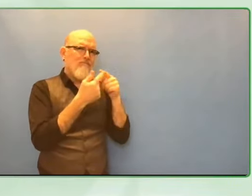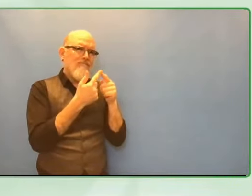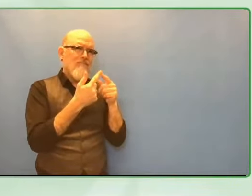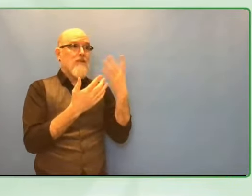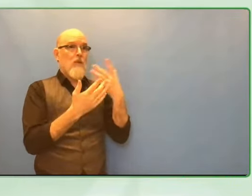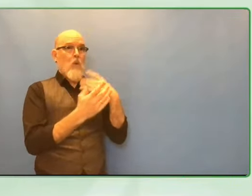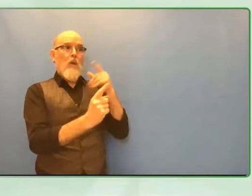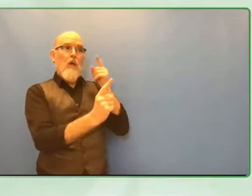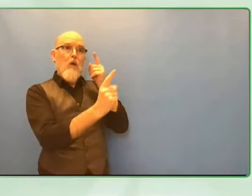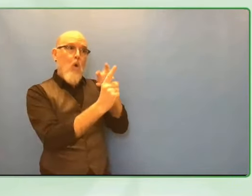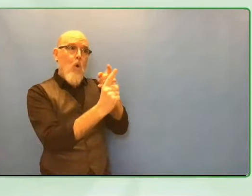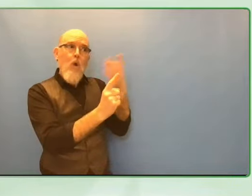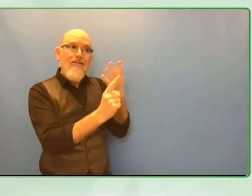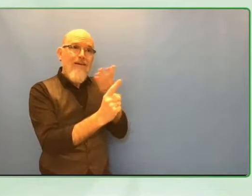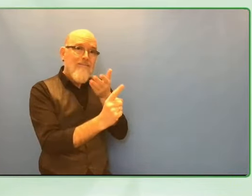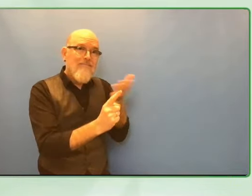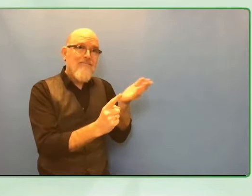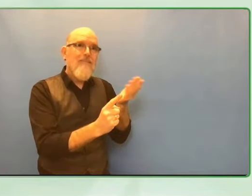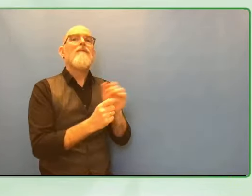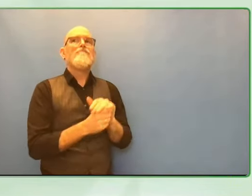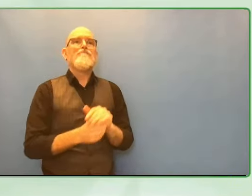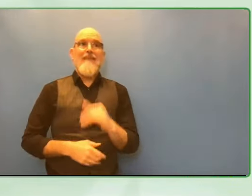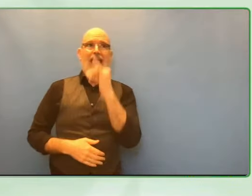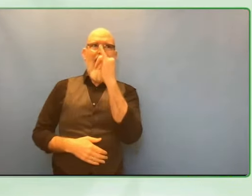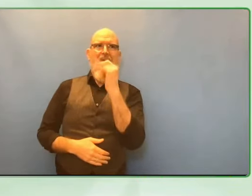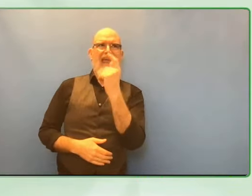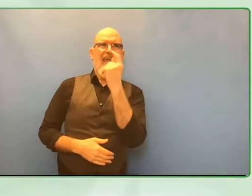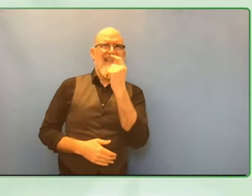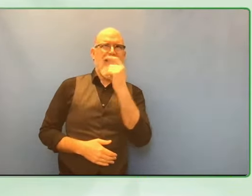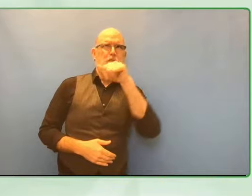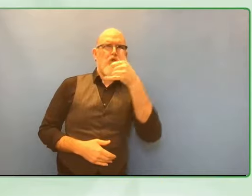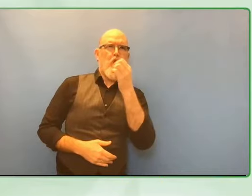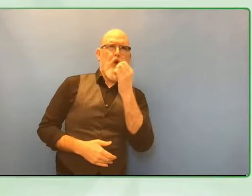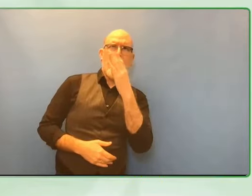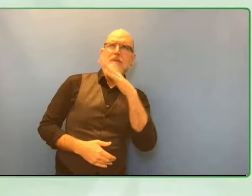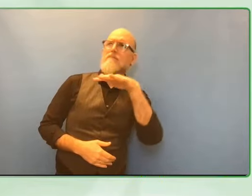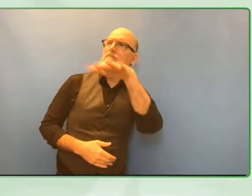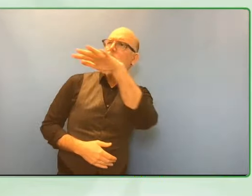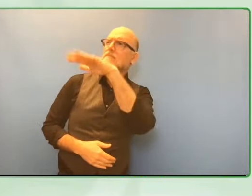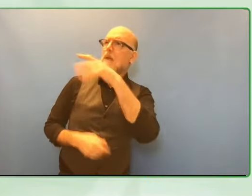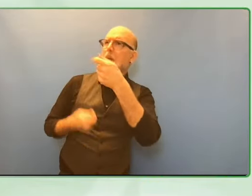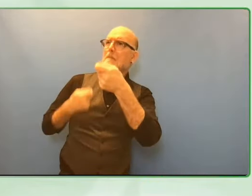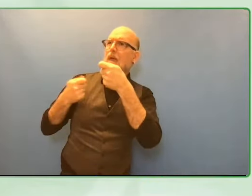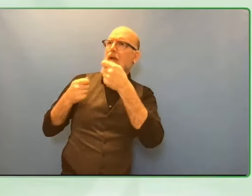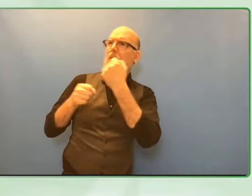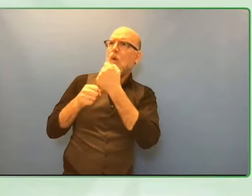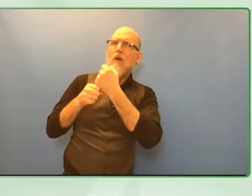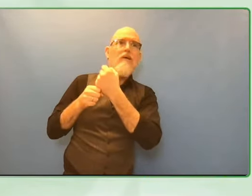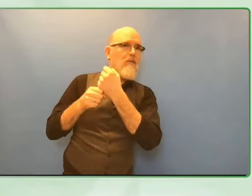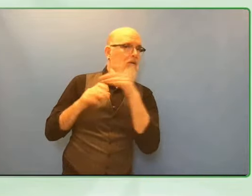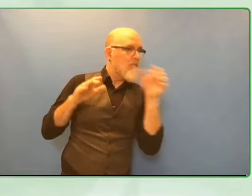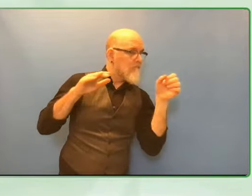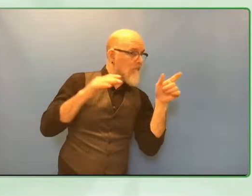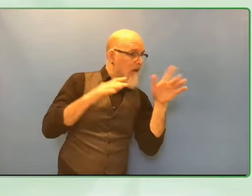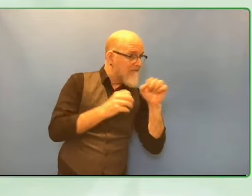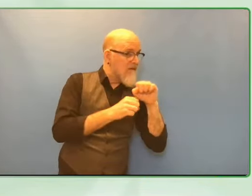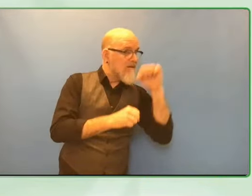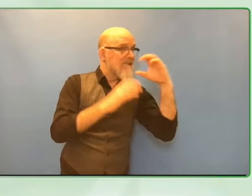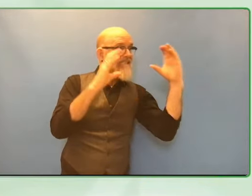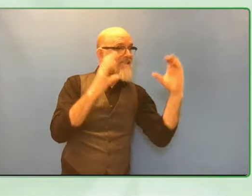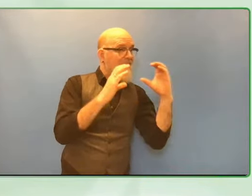enter the IT job market at the end of the program. Yes. Right. Thanks so much. So to go